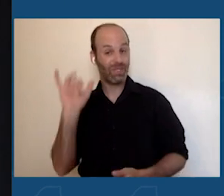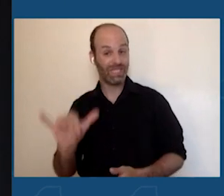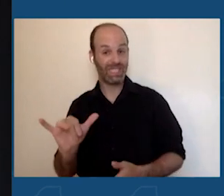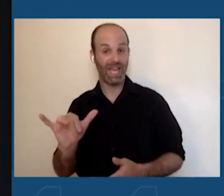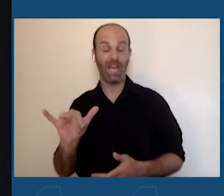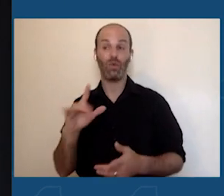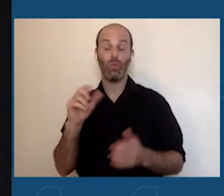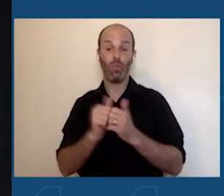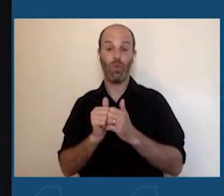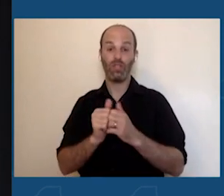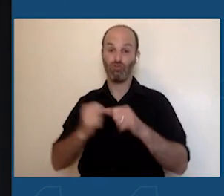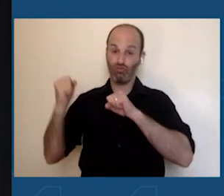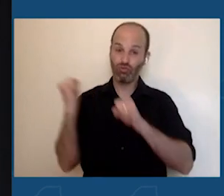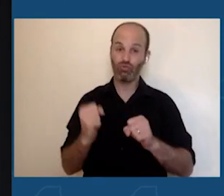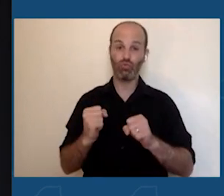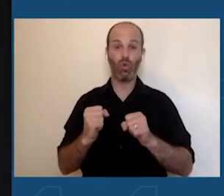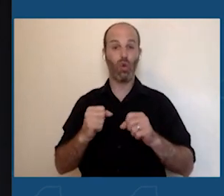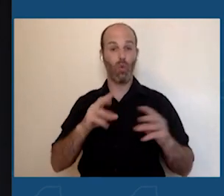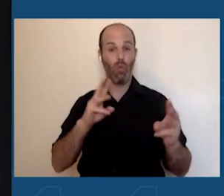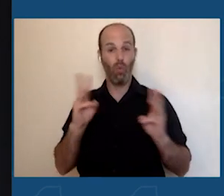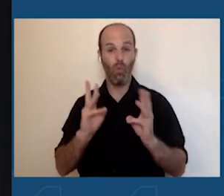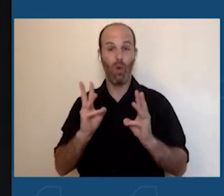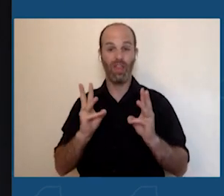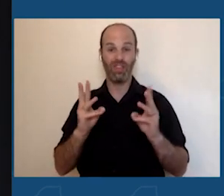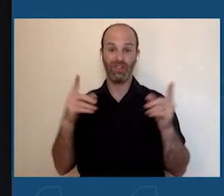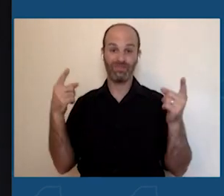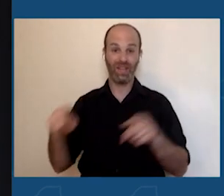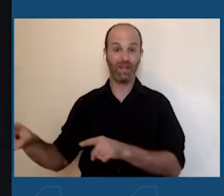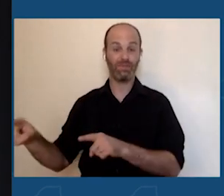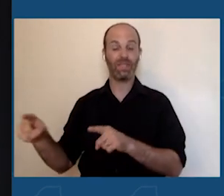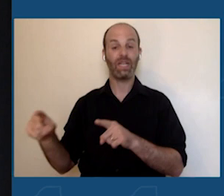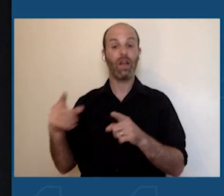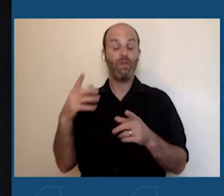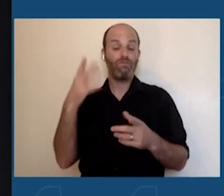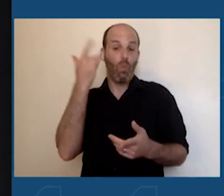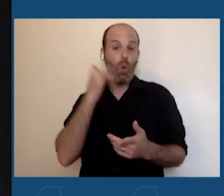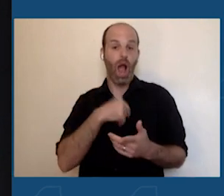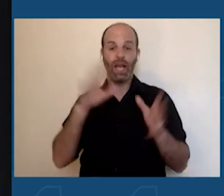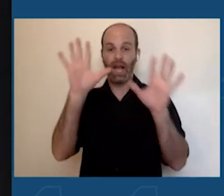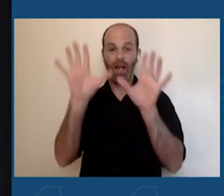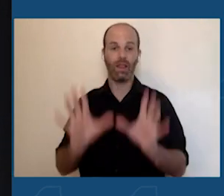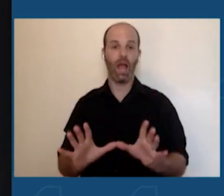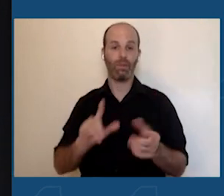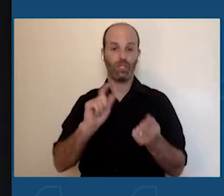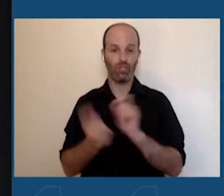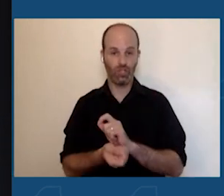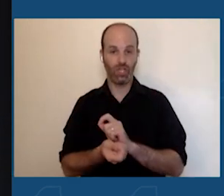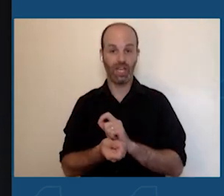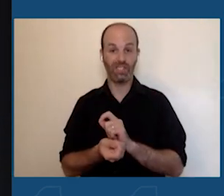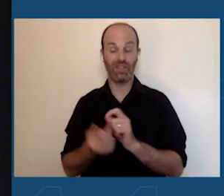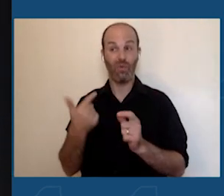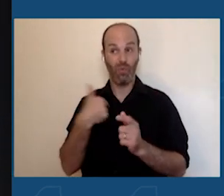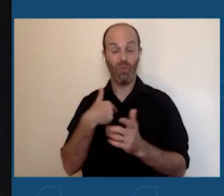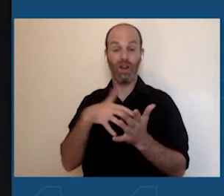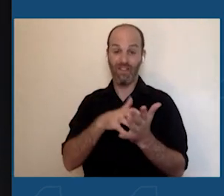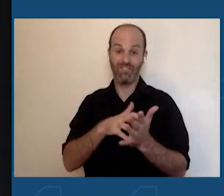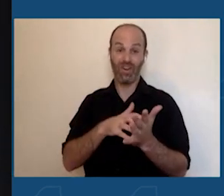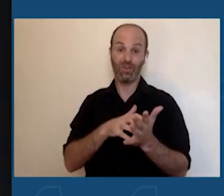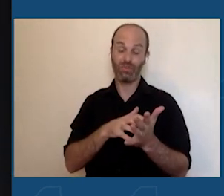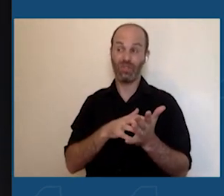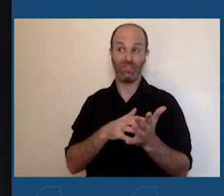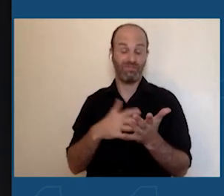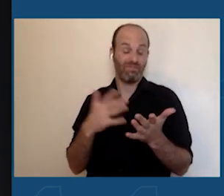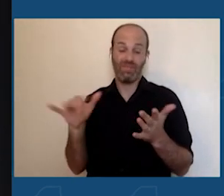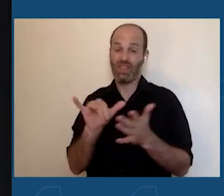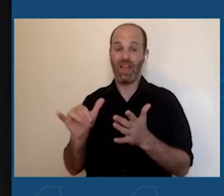events driven by climate change that is happening. We are as vulnerable as any region can be.